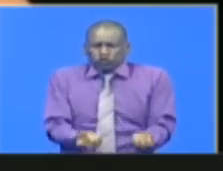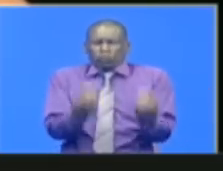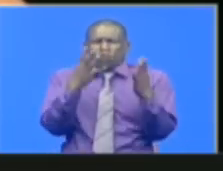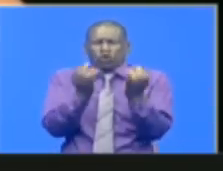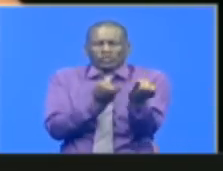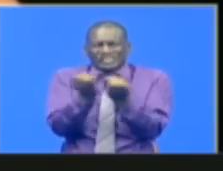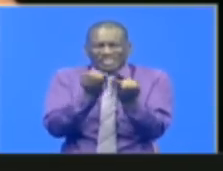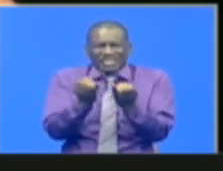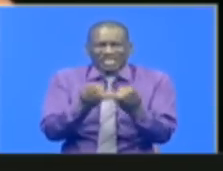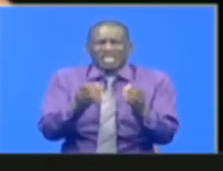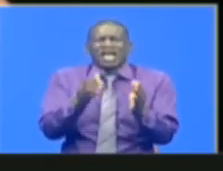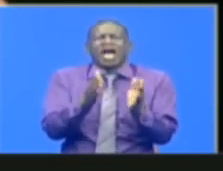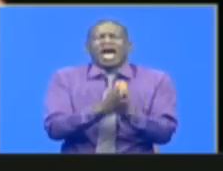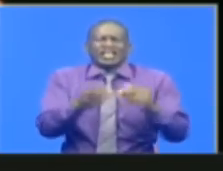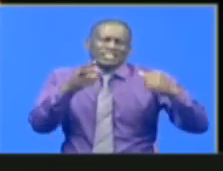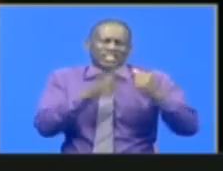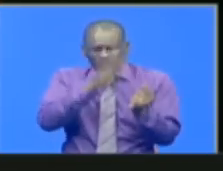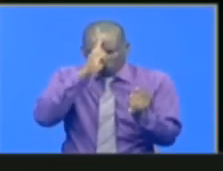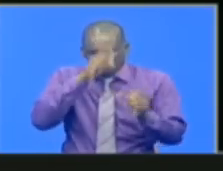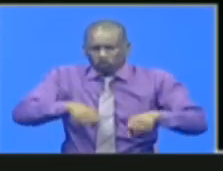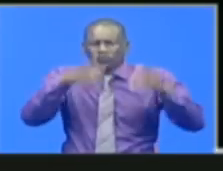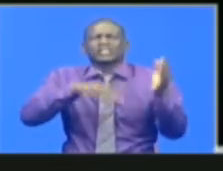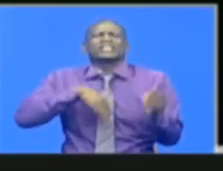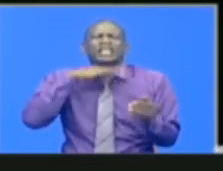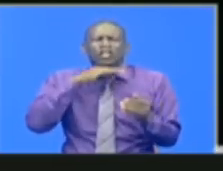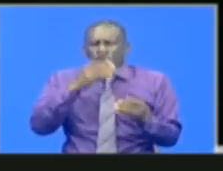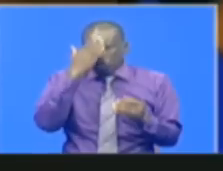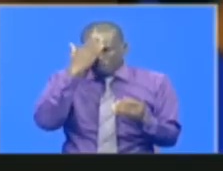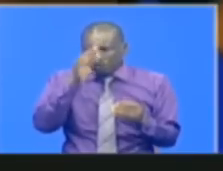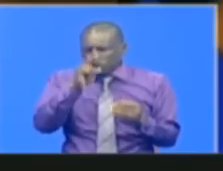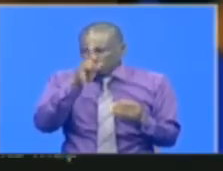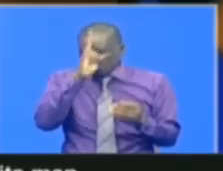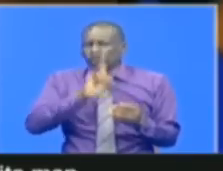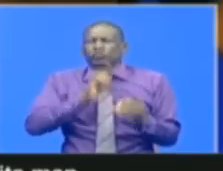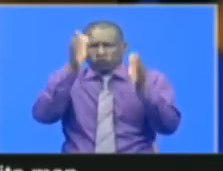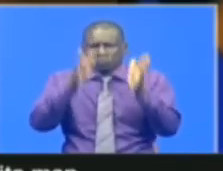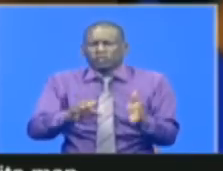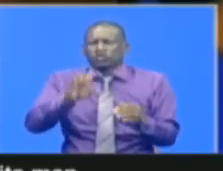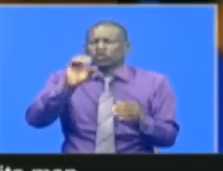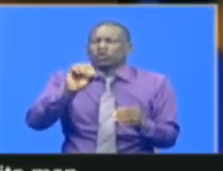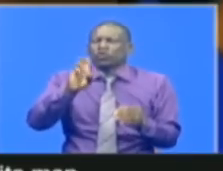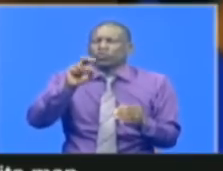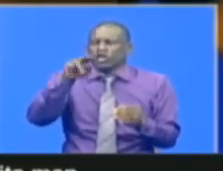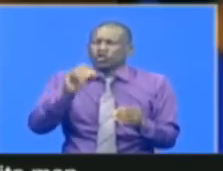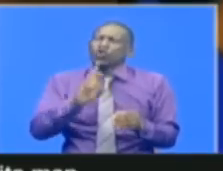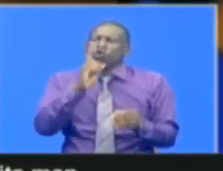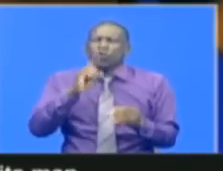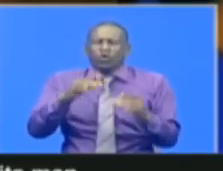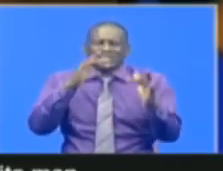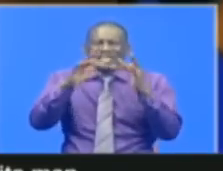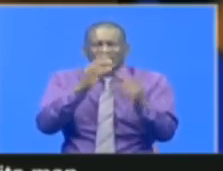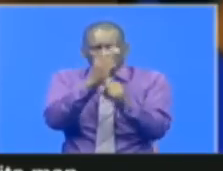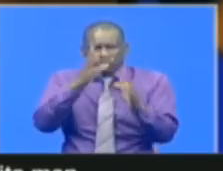Saturday, killing at least 7 policemen. And on Monday, police spokesperson Charles Owino, through a statement, warned internet users